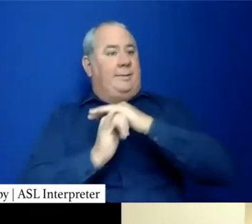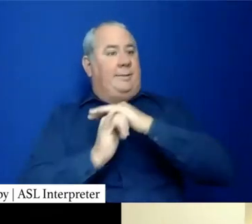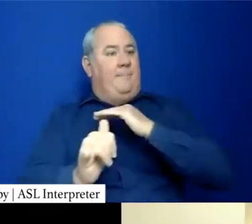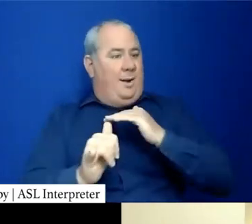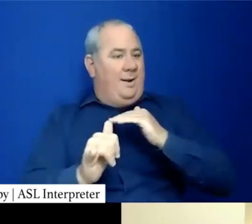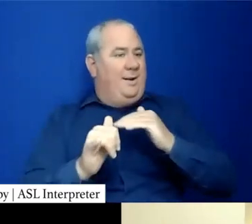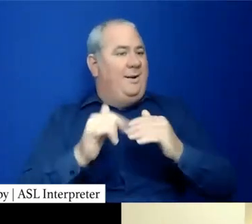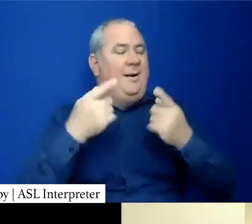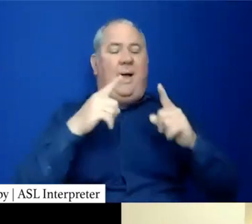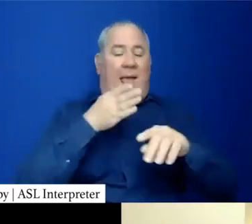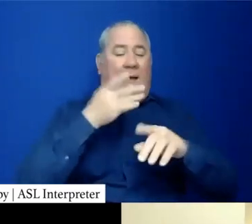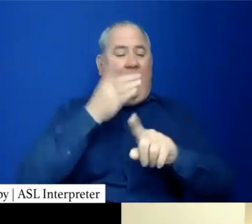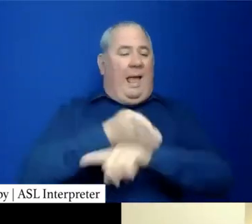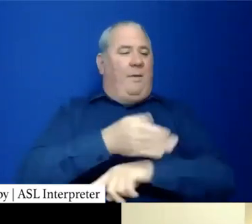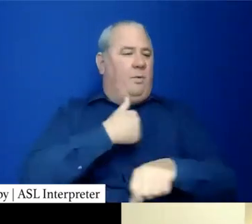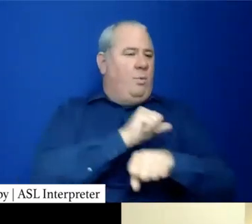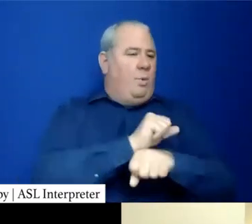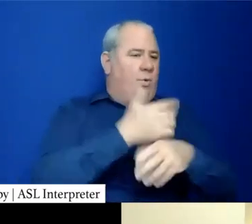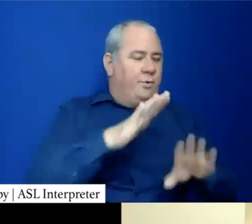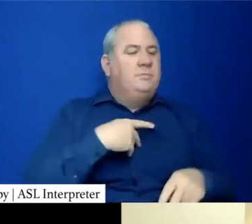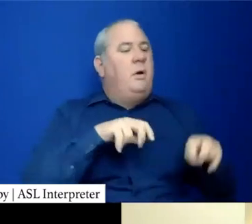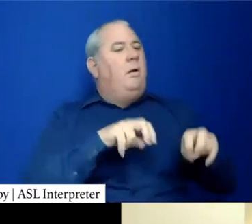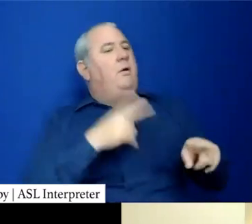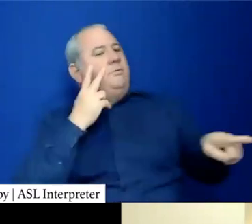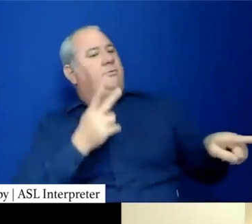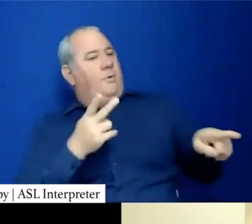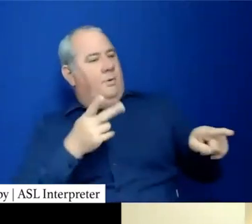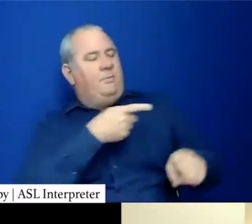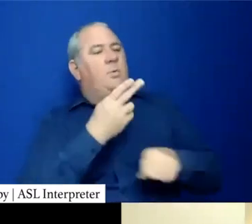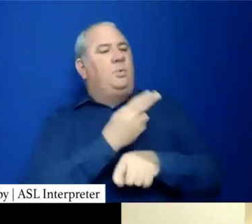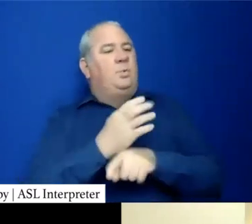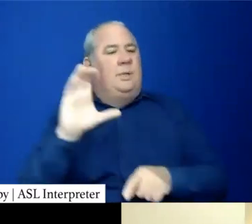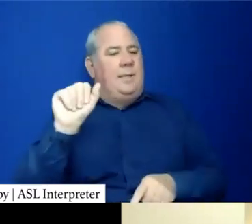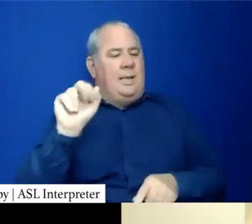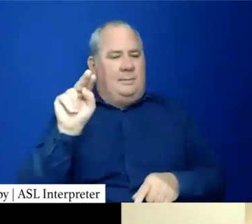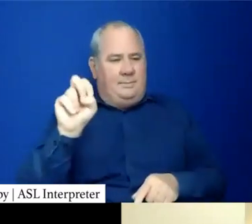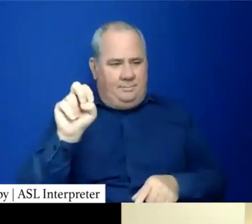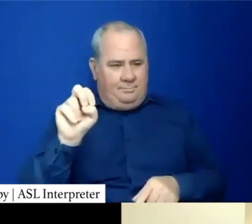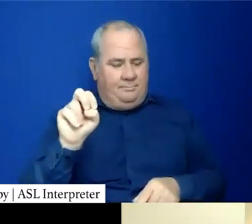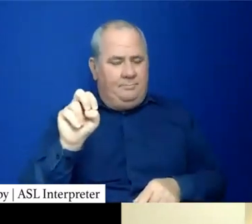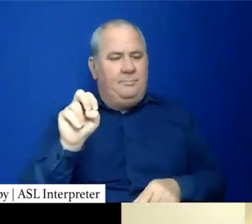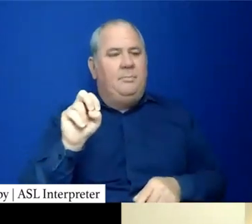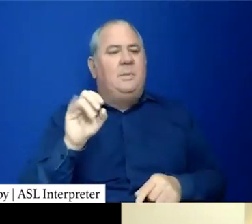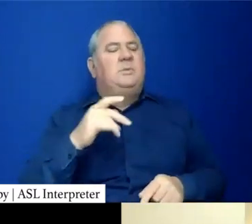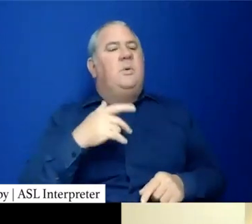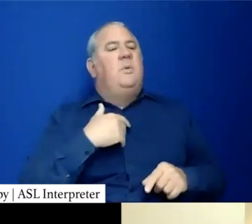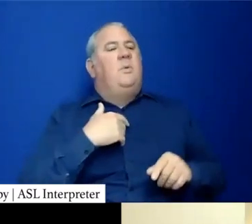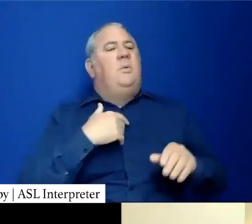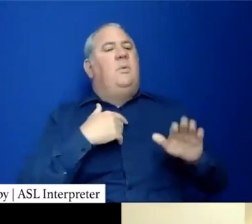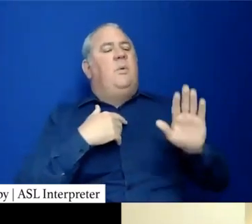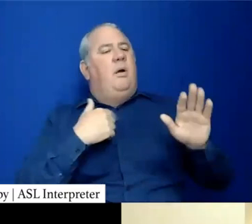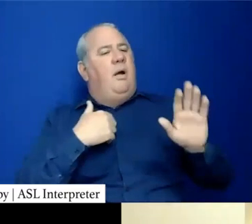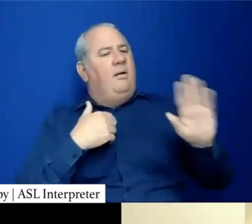I mentioned something, like I was using a cane at that point, and I mentioned something about, you know, being really glad I'd